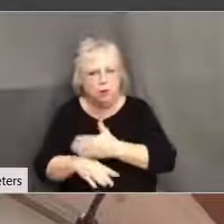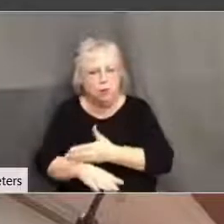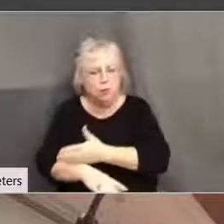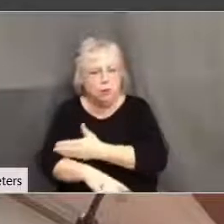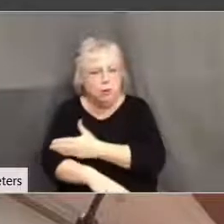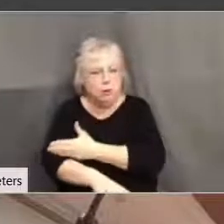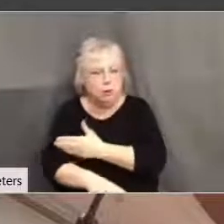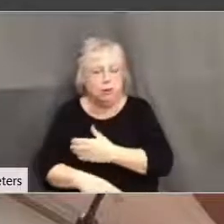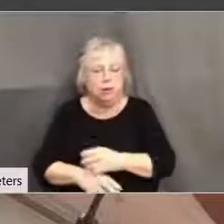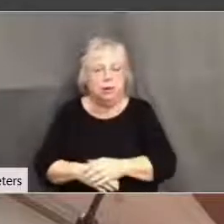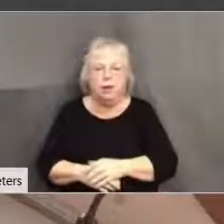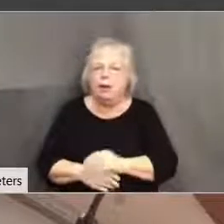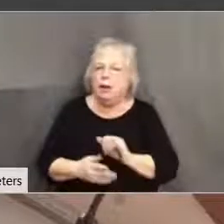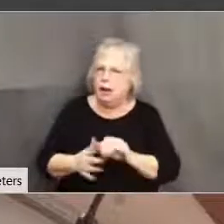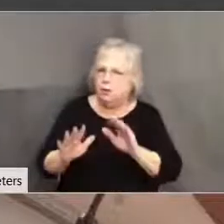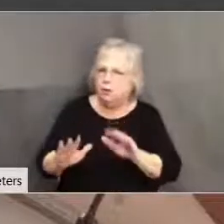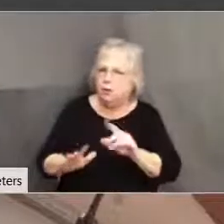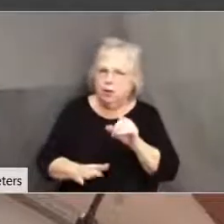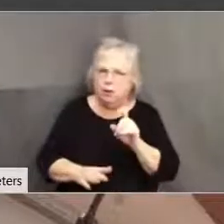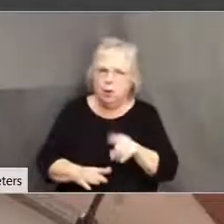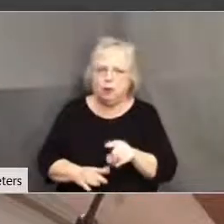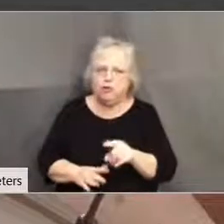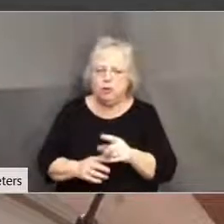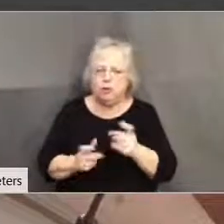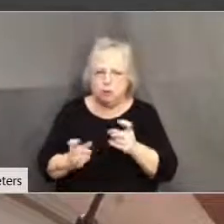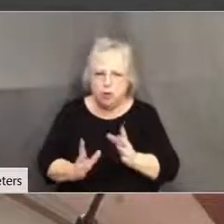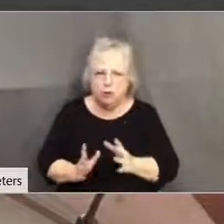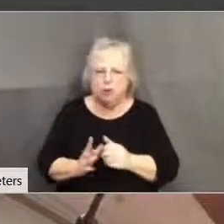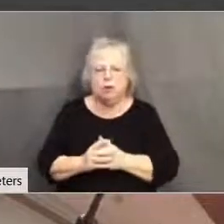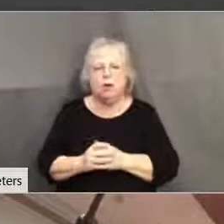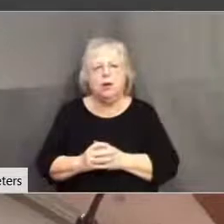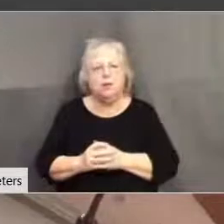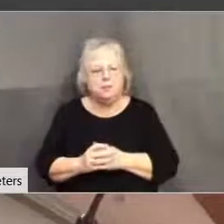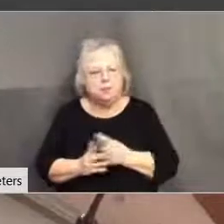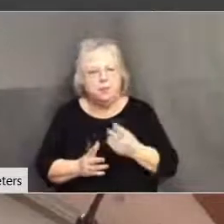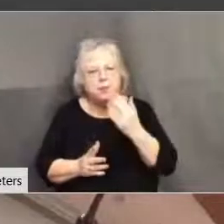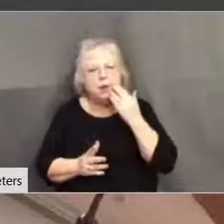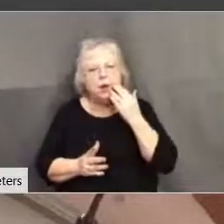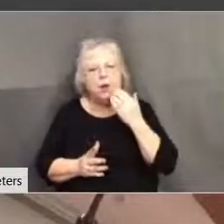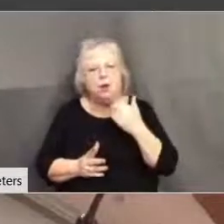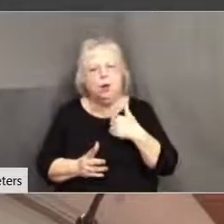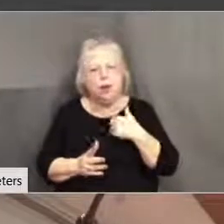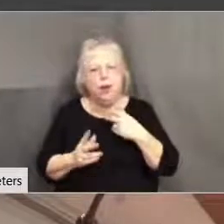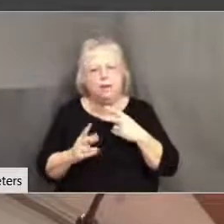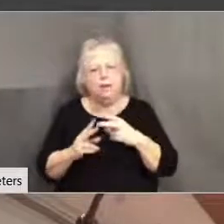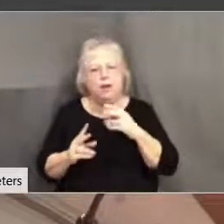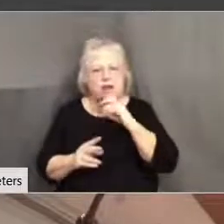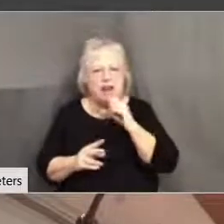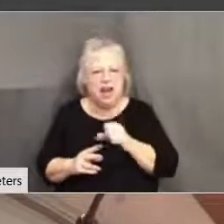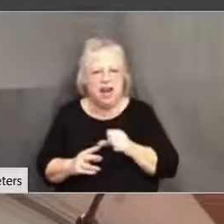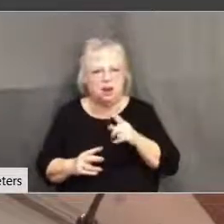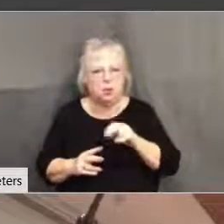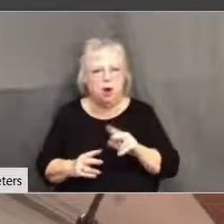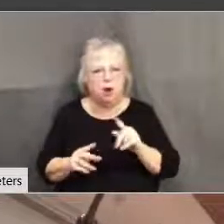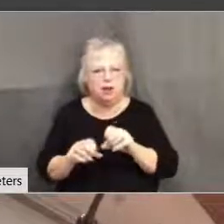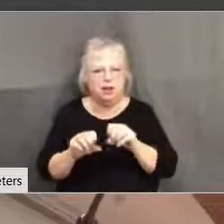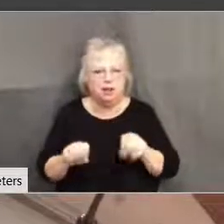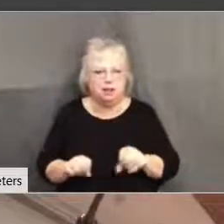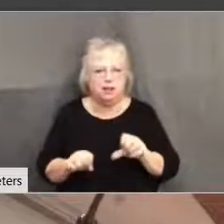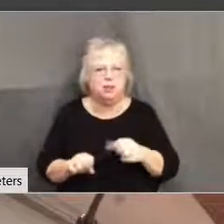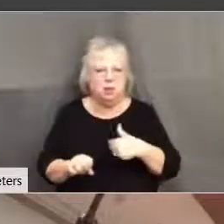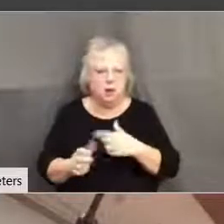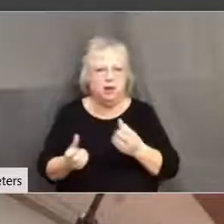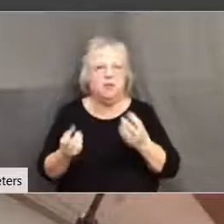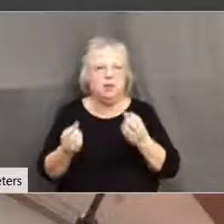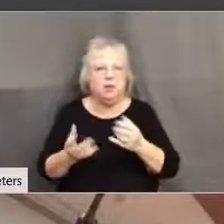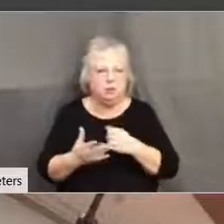That's a great question, Director Richardson. As you know, we got an very aged park system, so there's a lot of projects out there, and